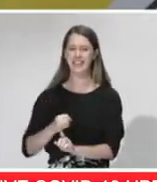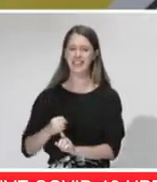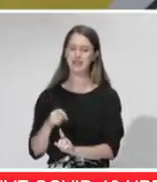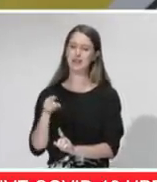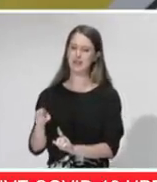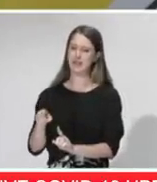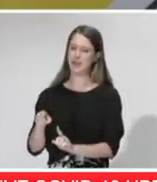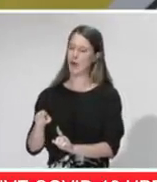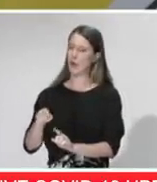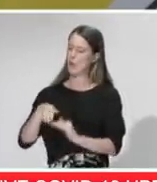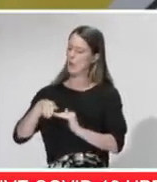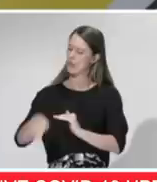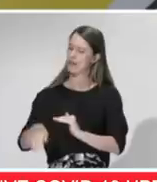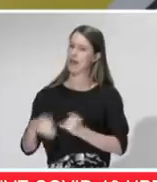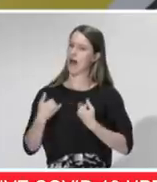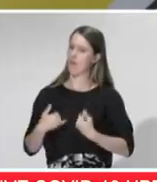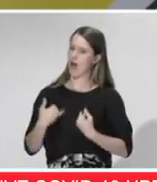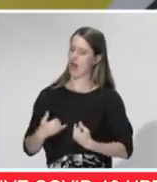Dunedin remains in a critical condition.